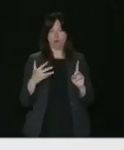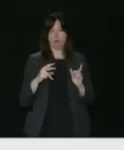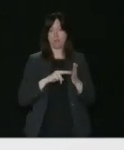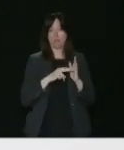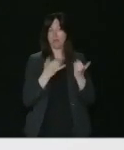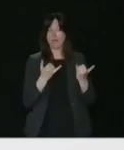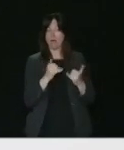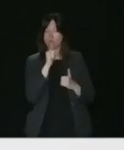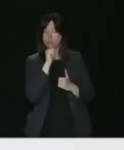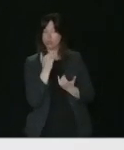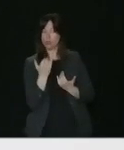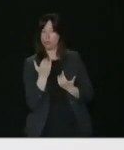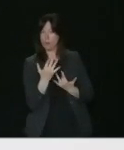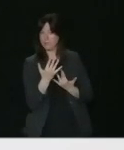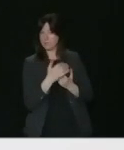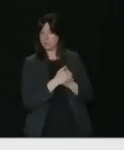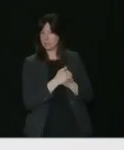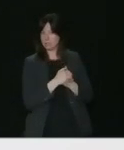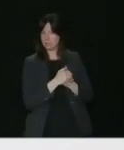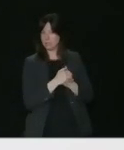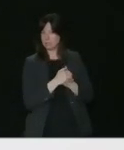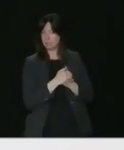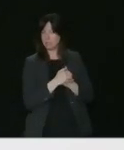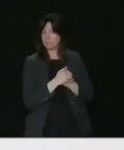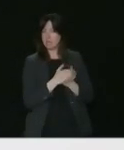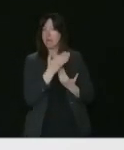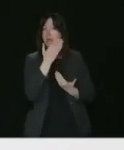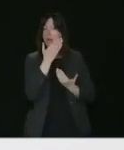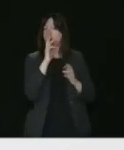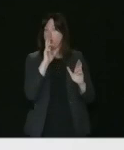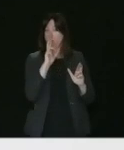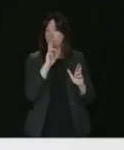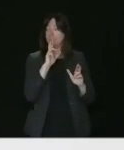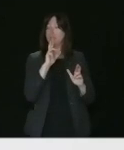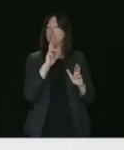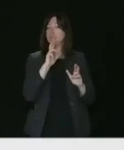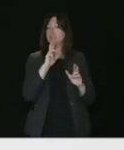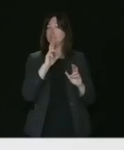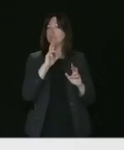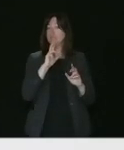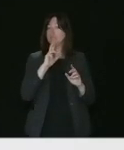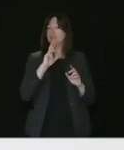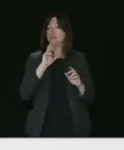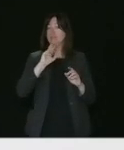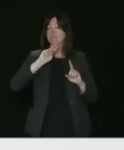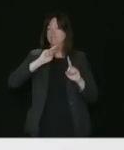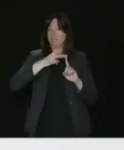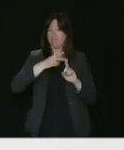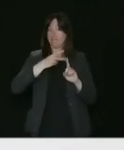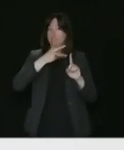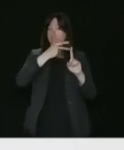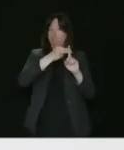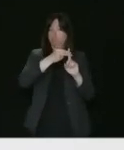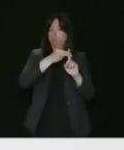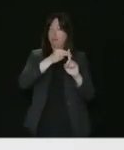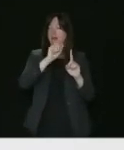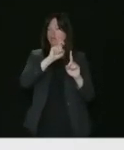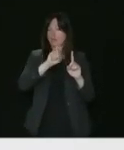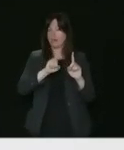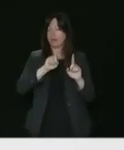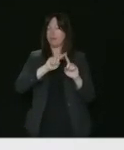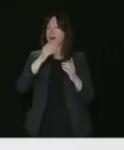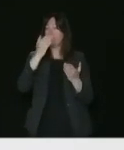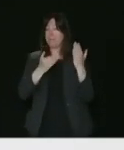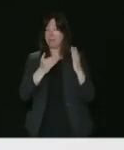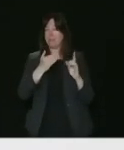for now. Hopefully you will be able to get your second AstraZeneca dose, but it could become